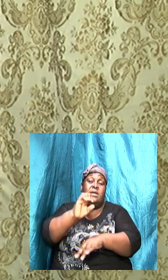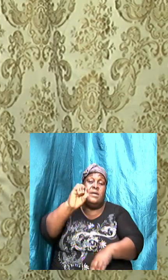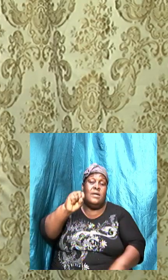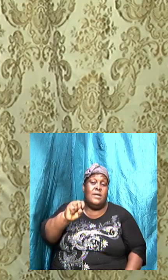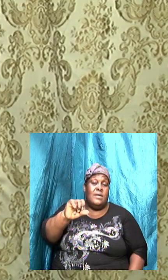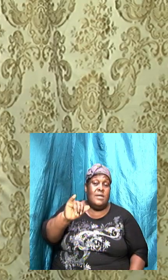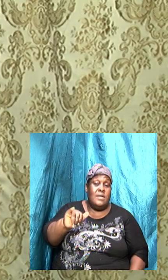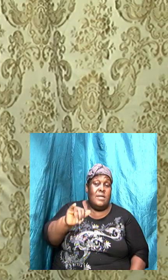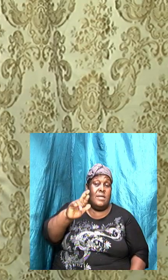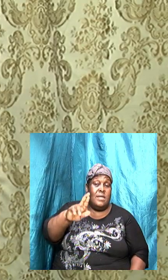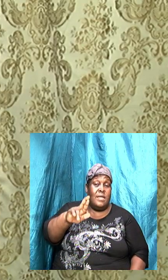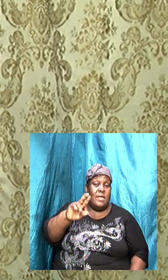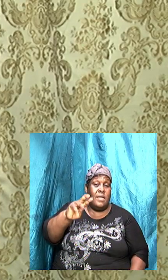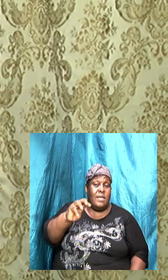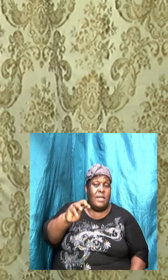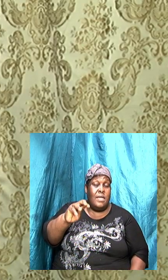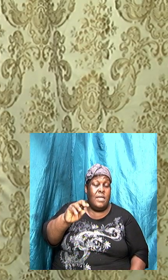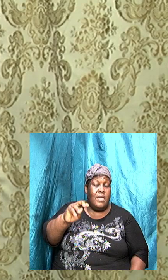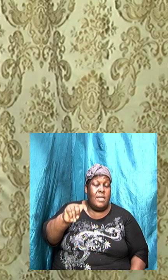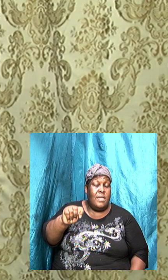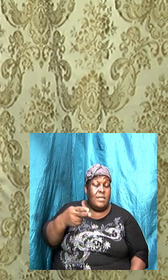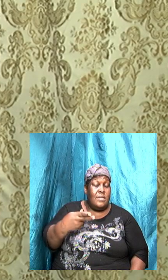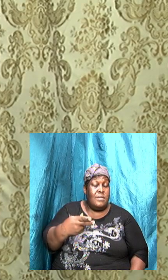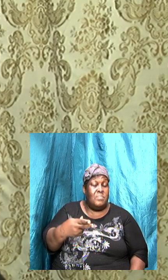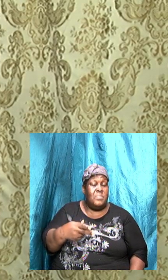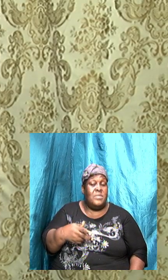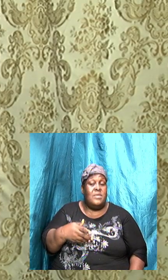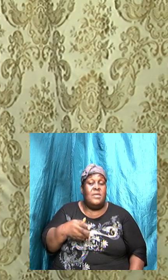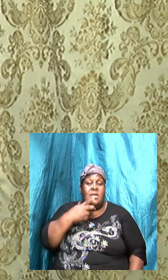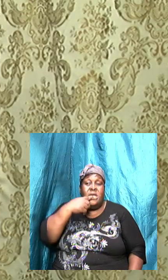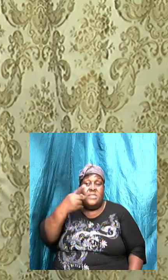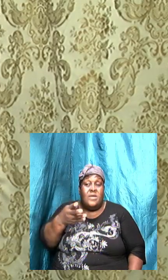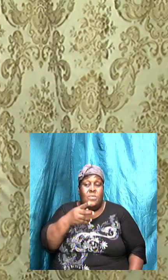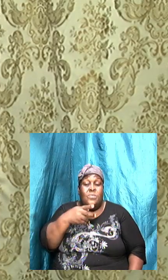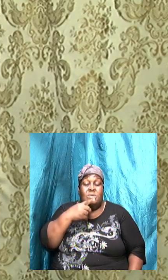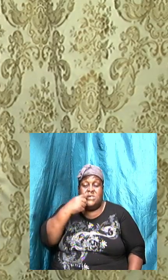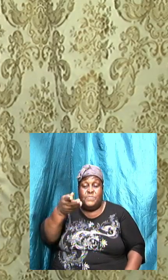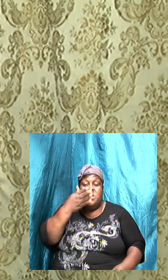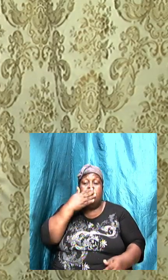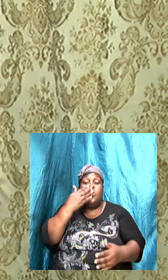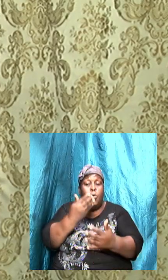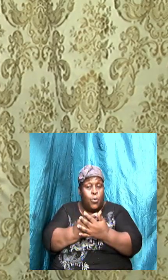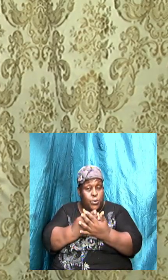we find that they were commended, and for this church